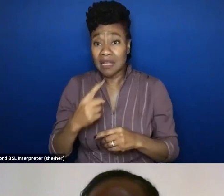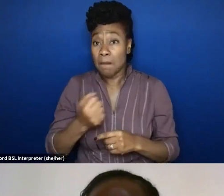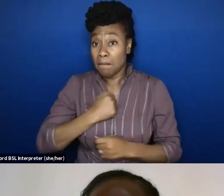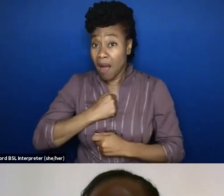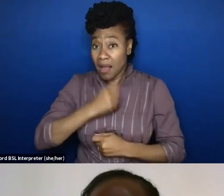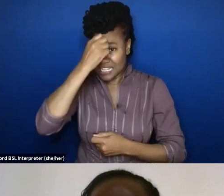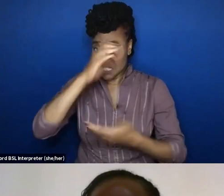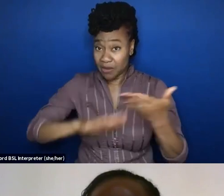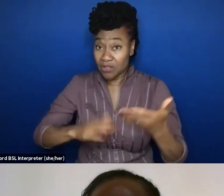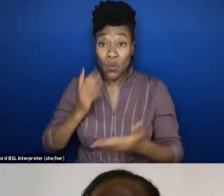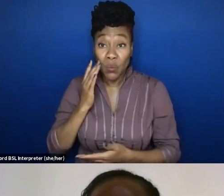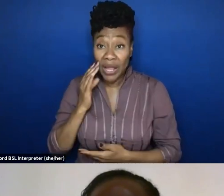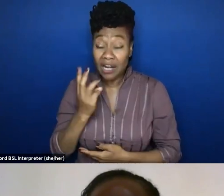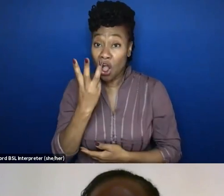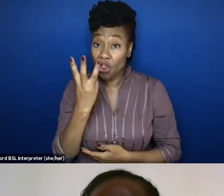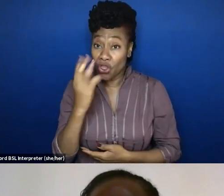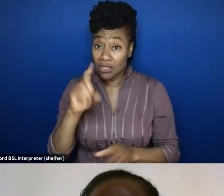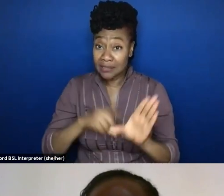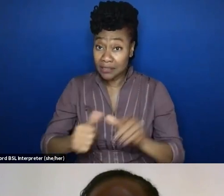ago.